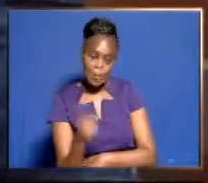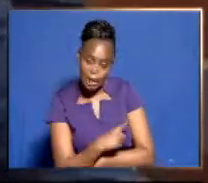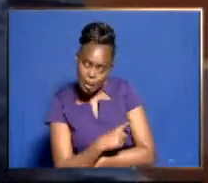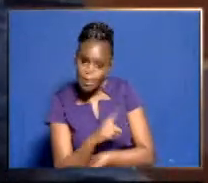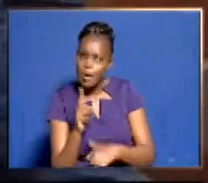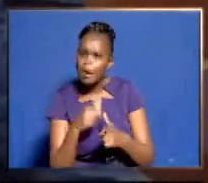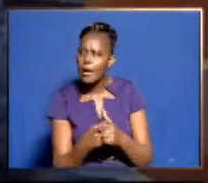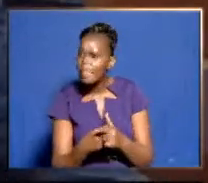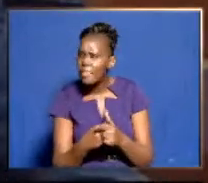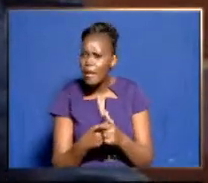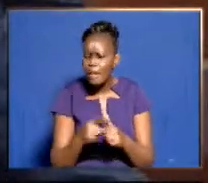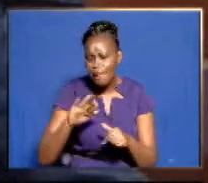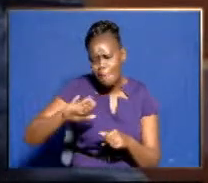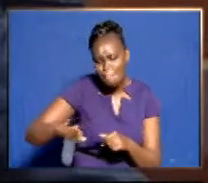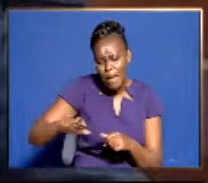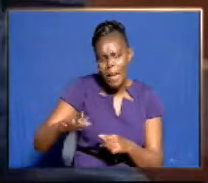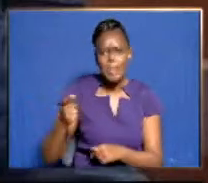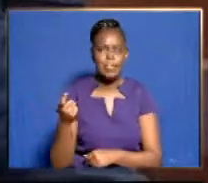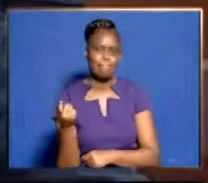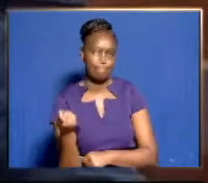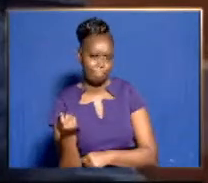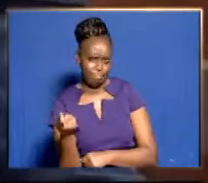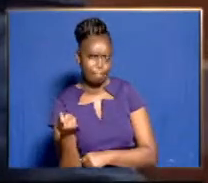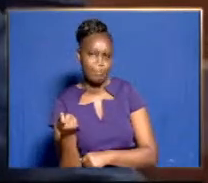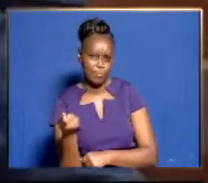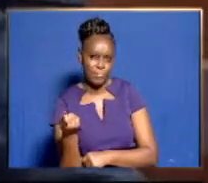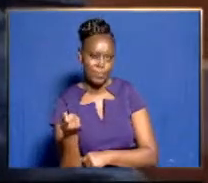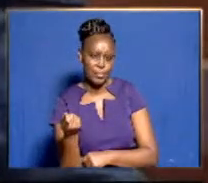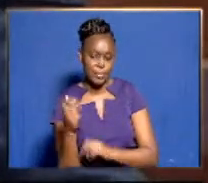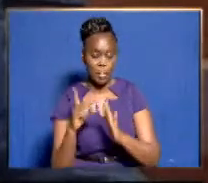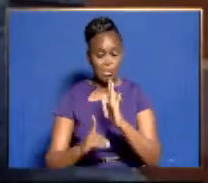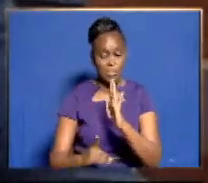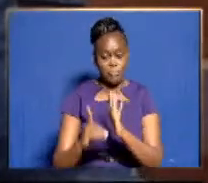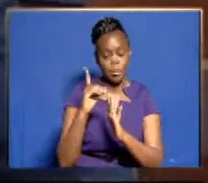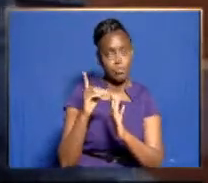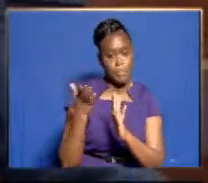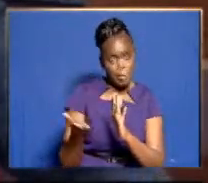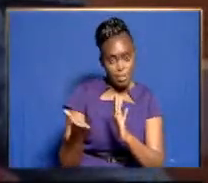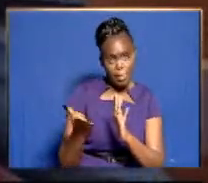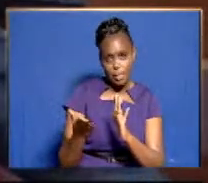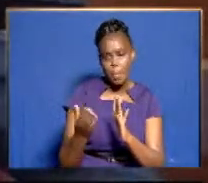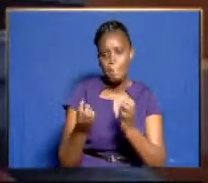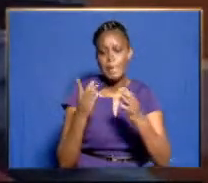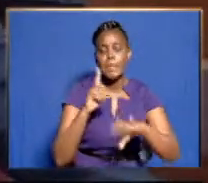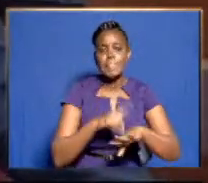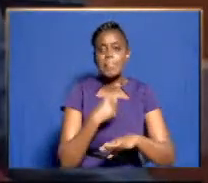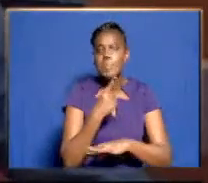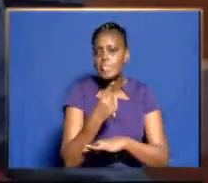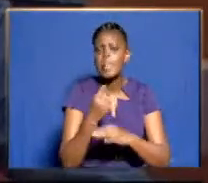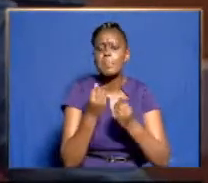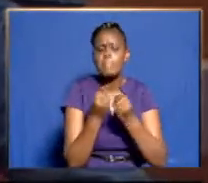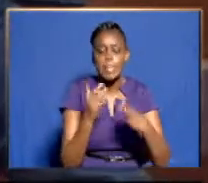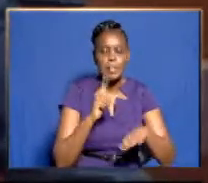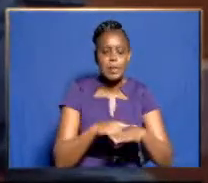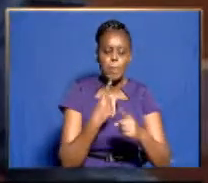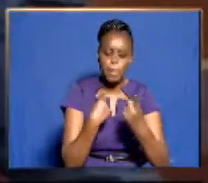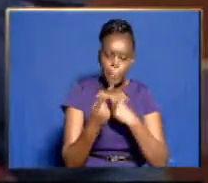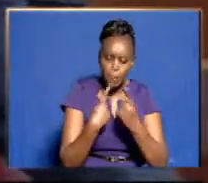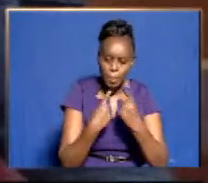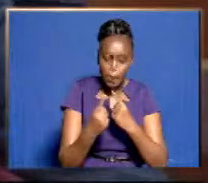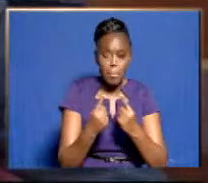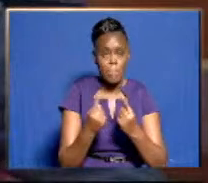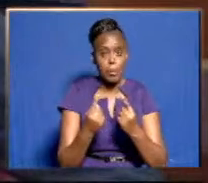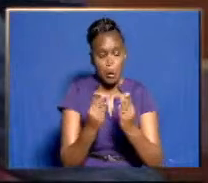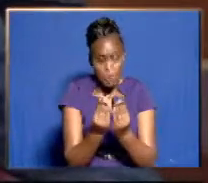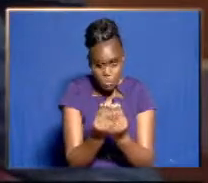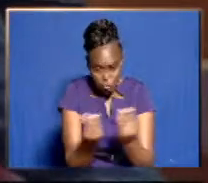and then you have a very small amount, Mr. Speaker, remaining for development. And I've said many times in this House, Honorable Speaker, unless we